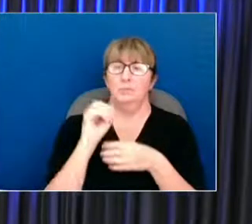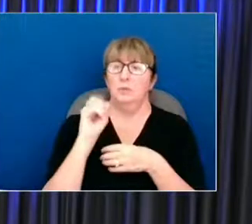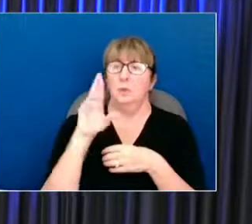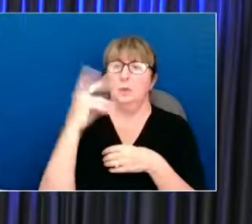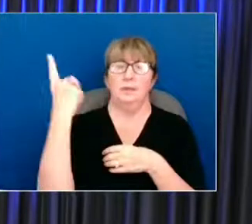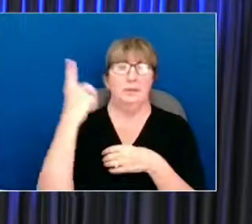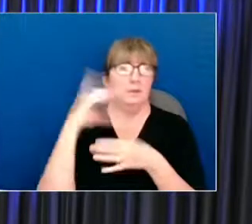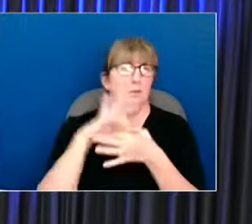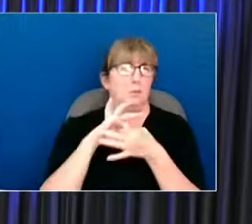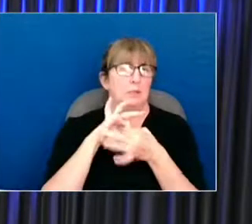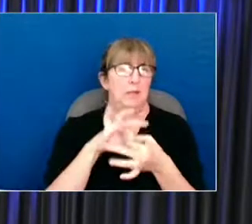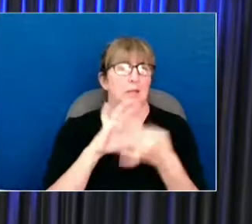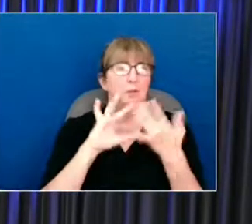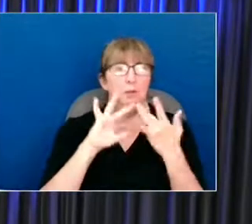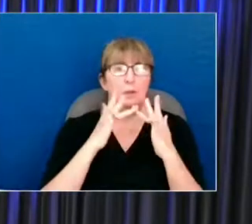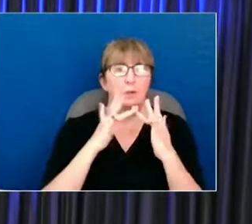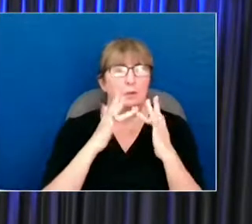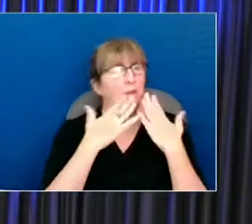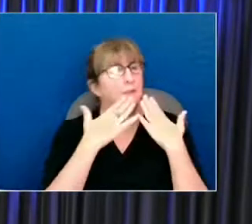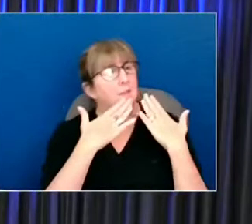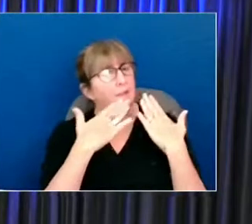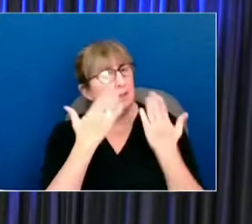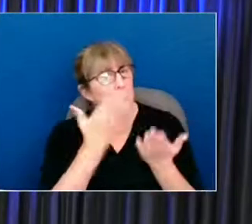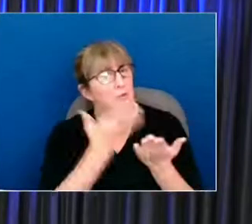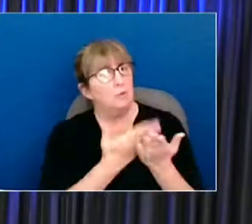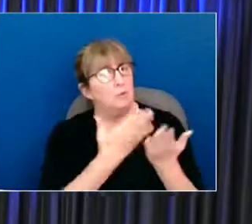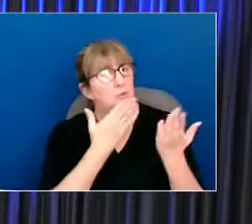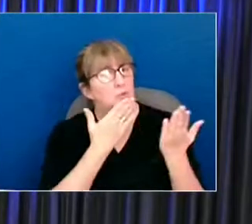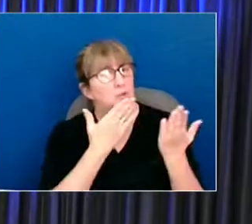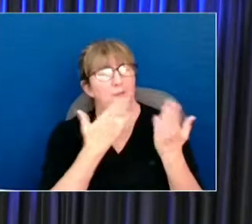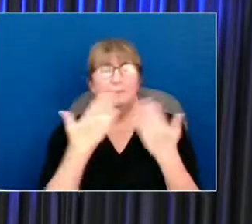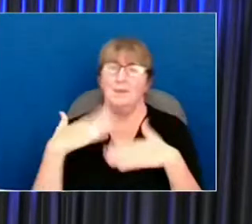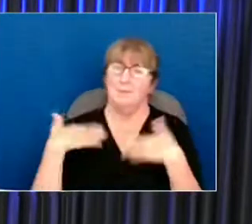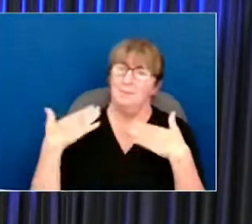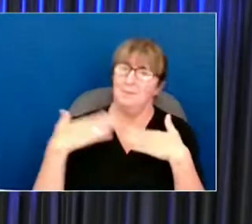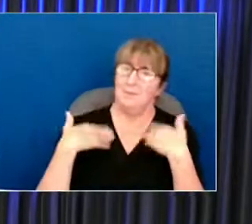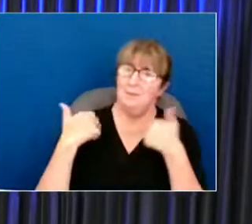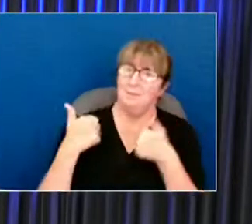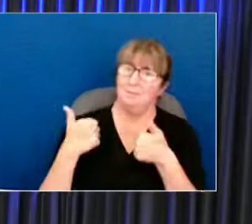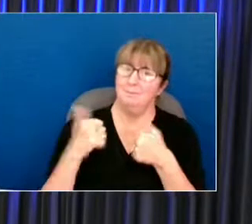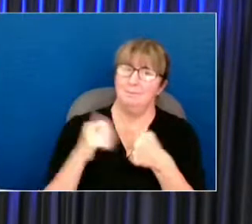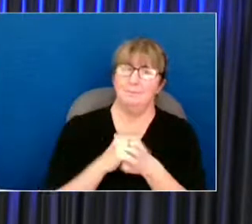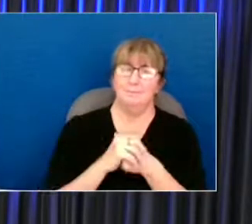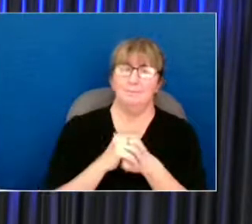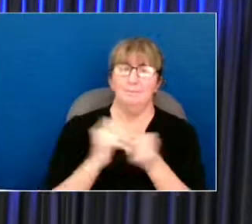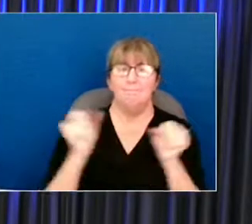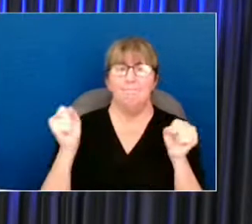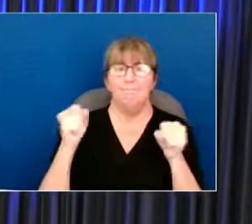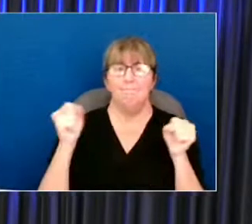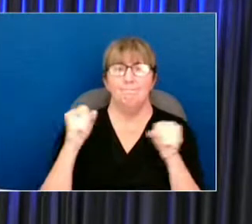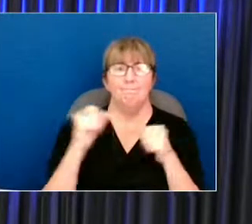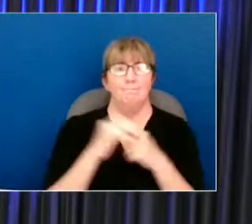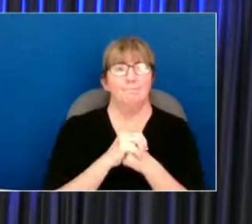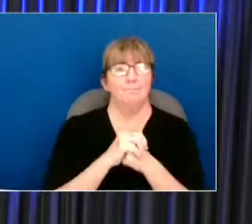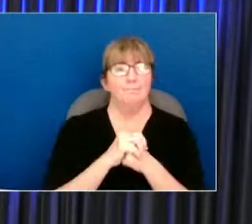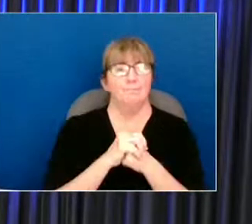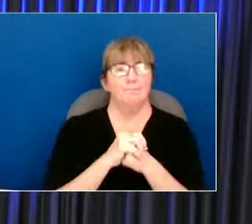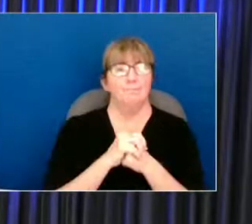network. Thank you for confirming. I appreciate that. Very happy with that. Yeah. Thank you. Well,